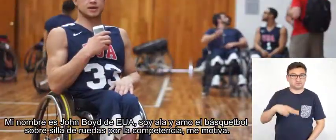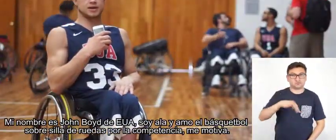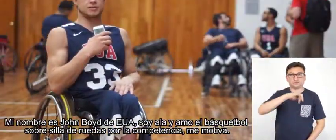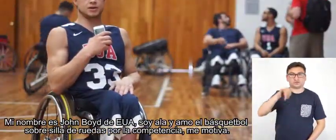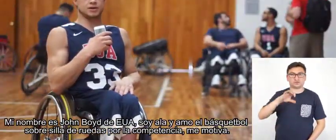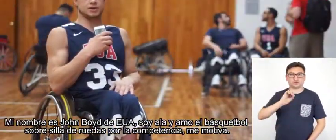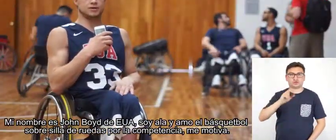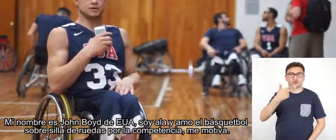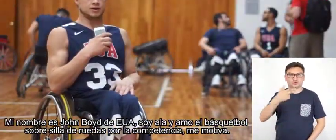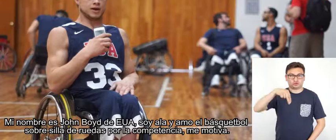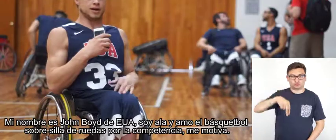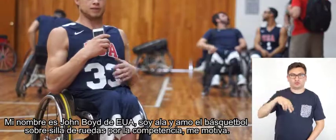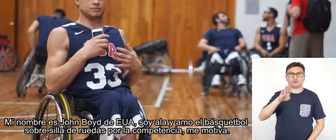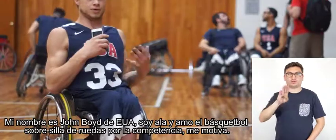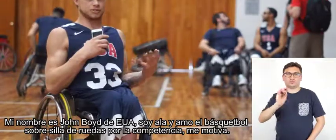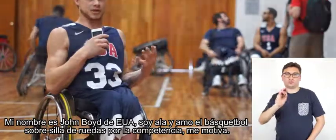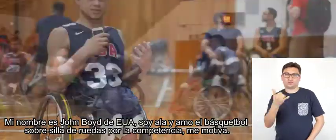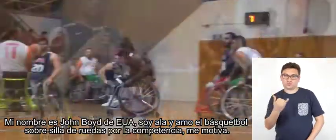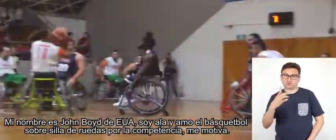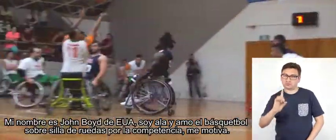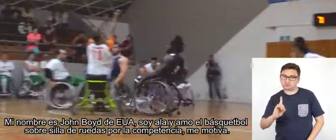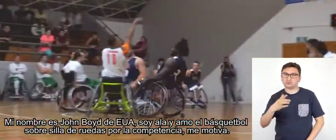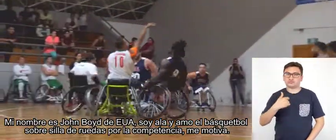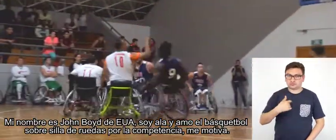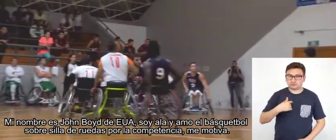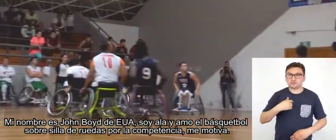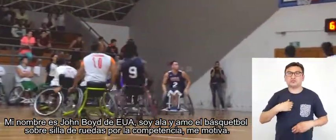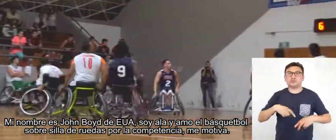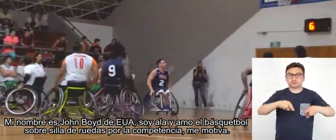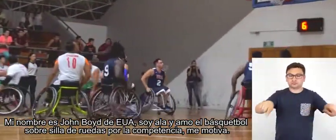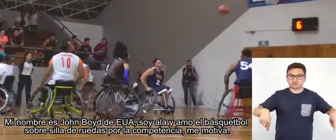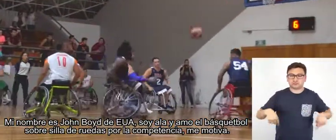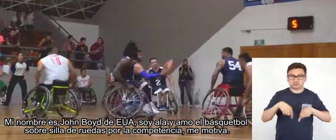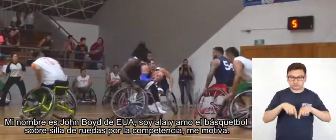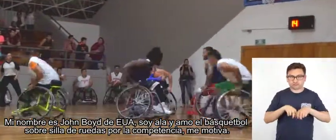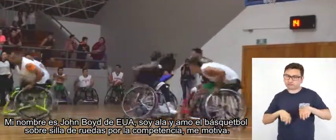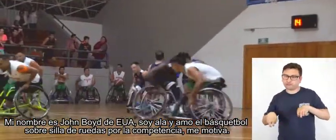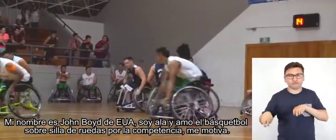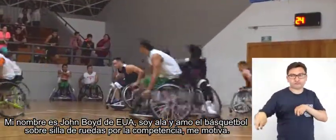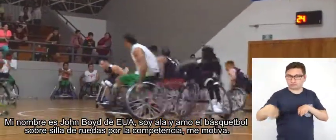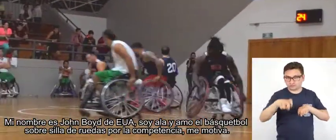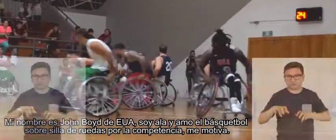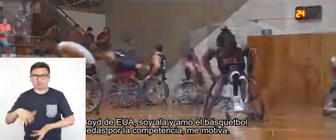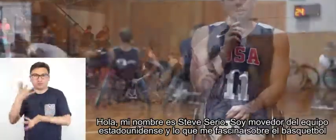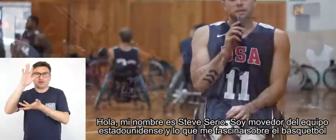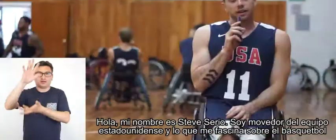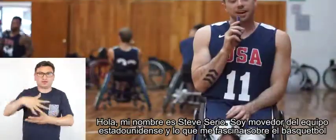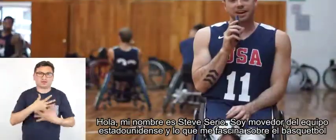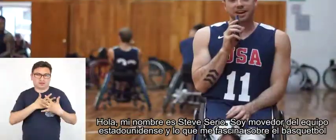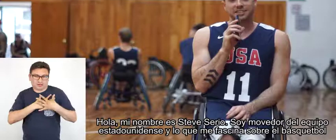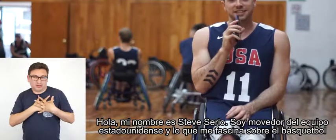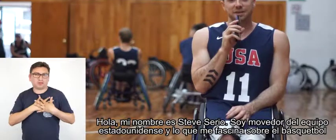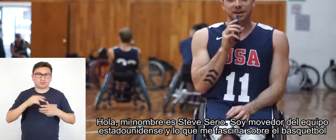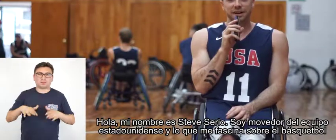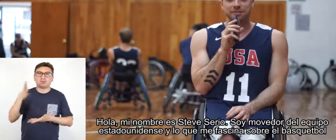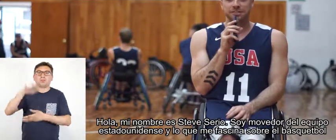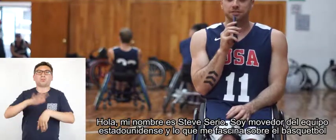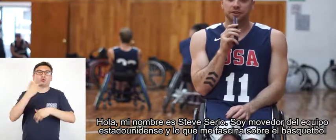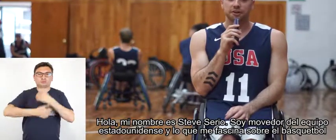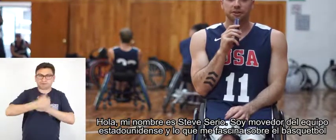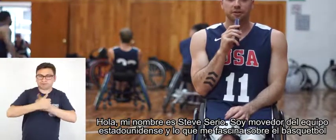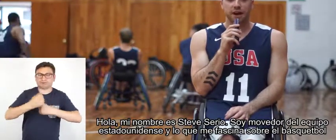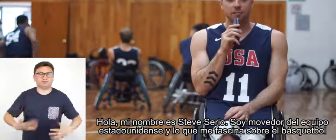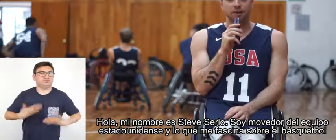States, and I am a guard. And I love wheelchair basketball because of the competition. Competition drives me. Hey guys, my name is